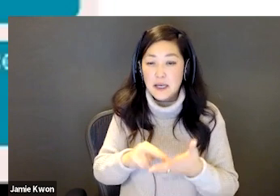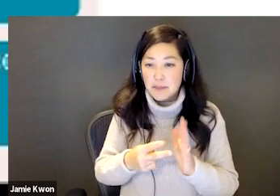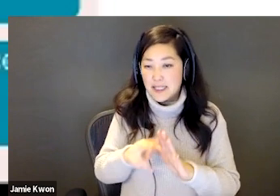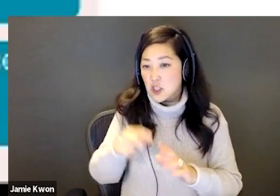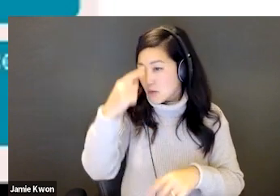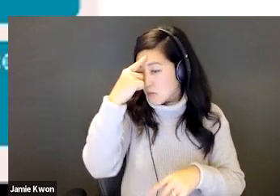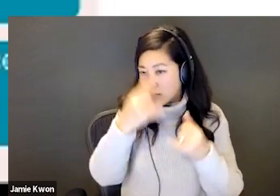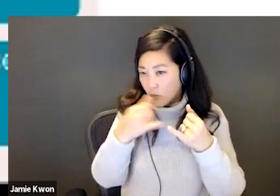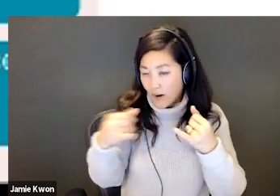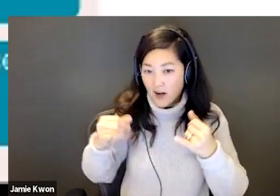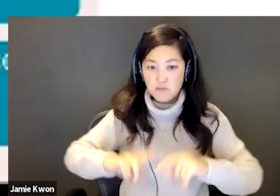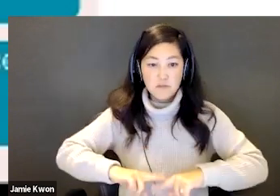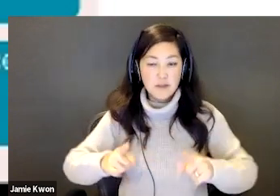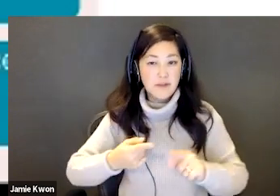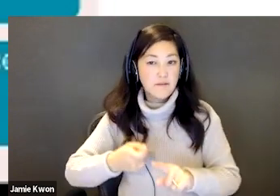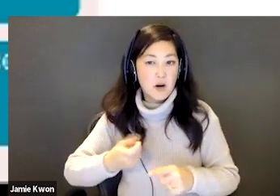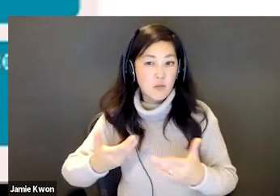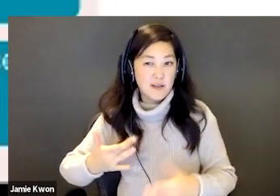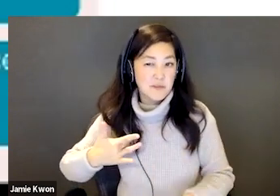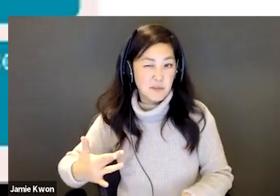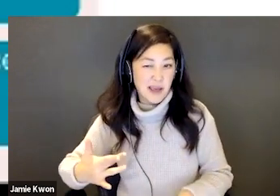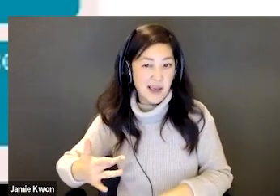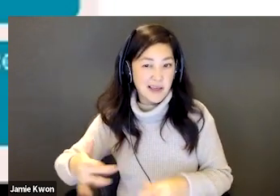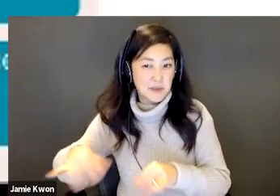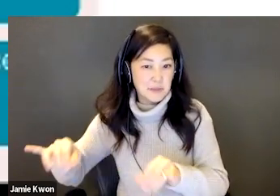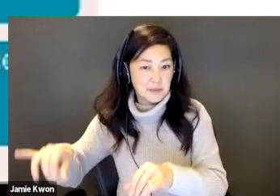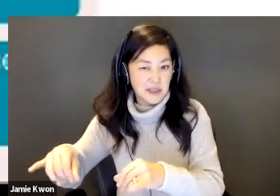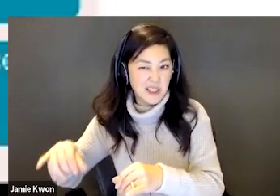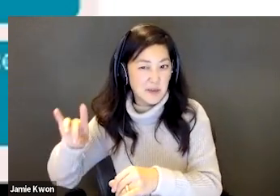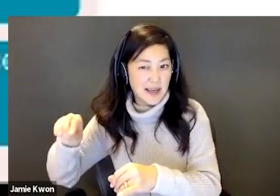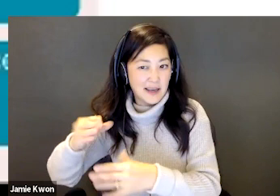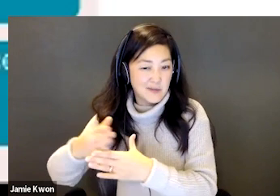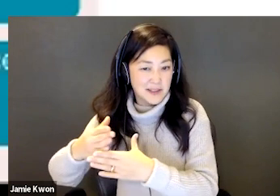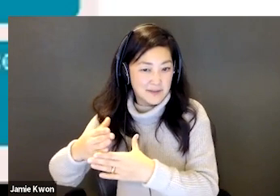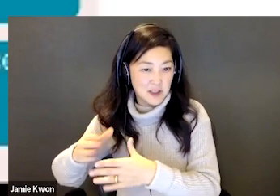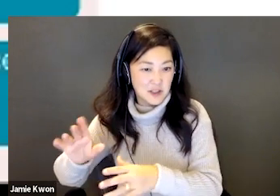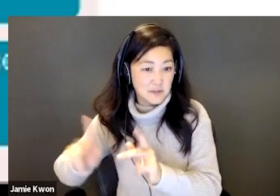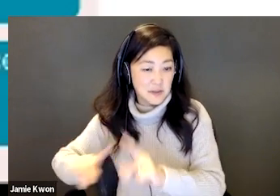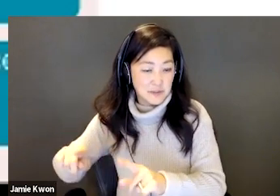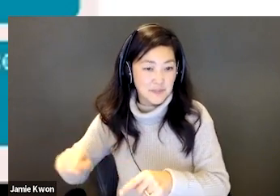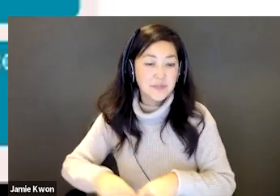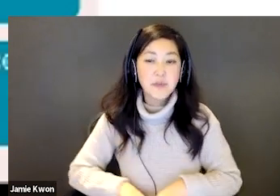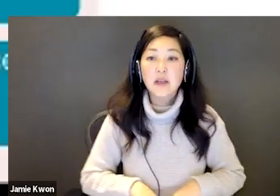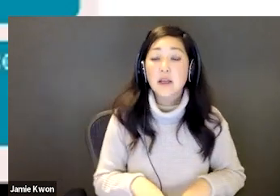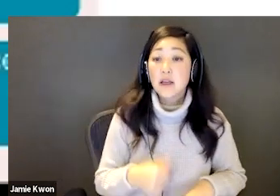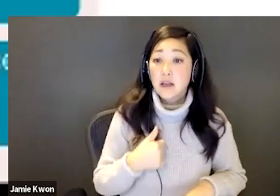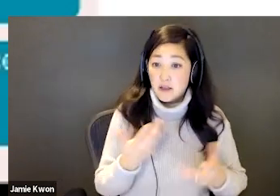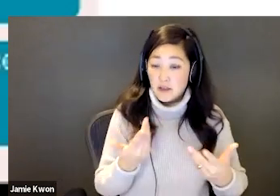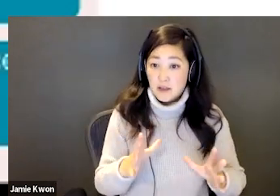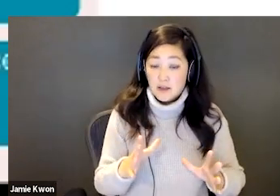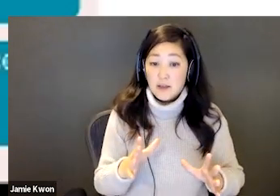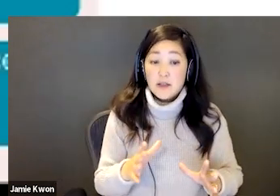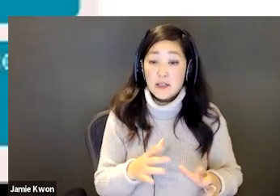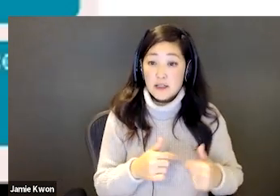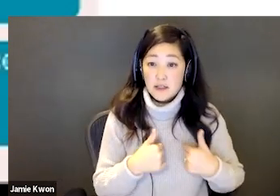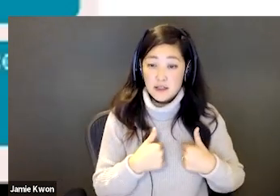Neurocomplex is a term that I created many years ago while I was completing my PhD. I have a